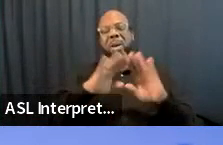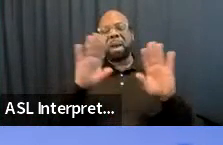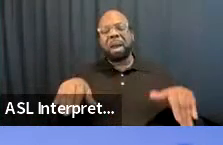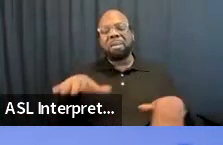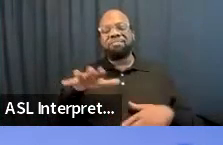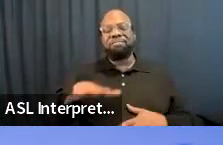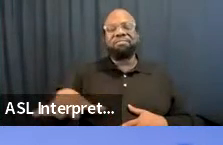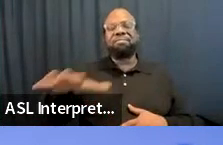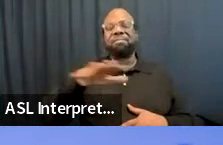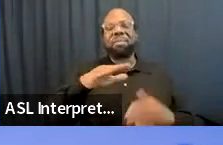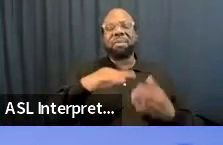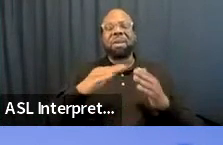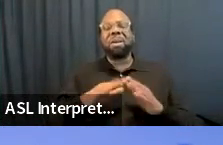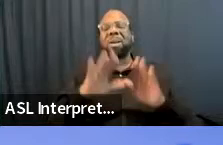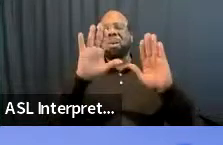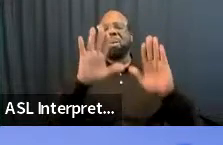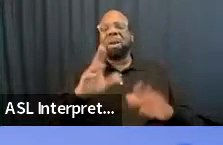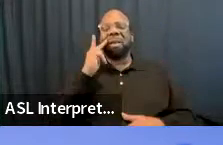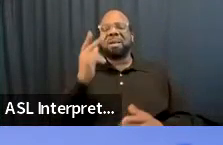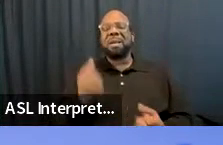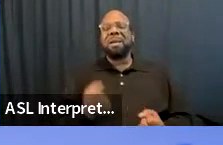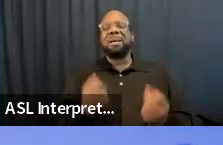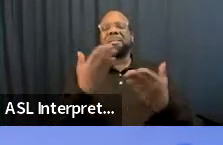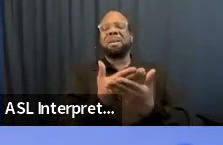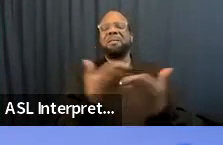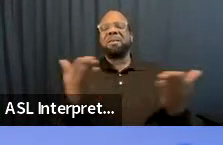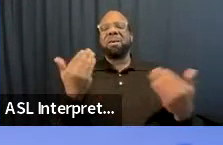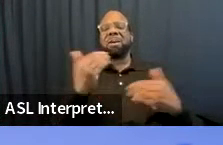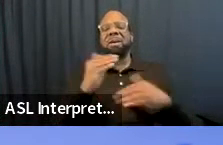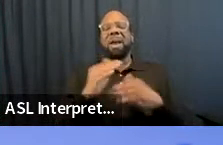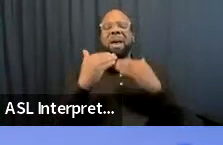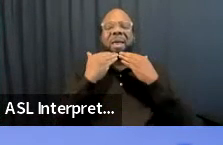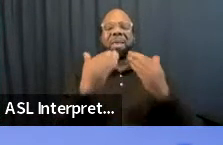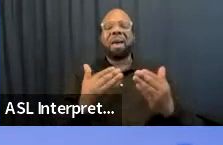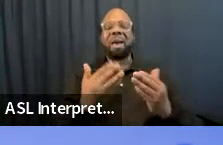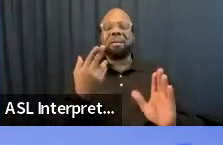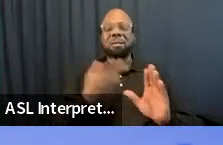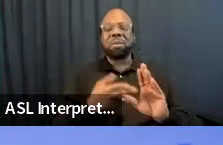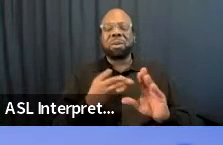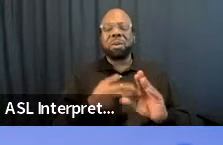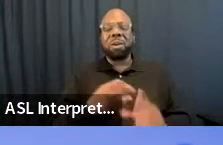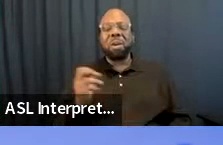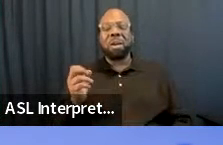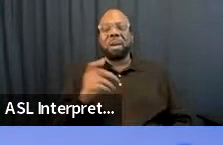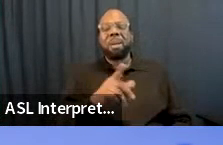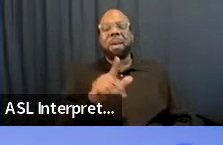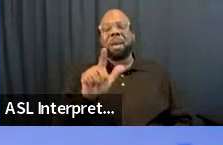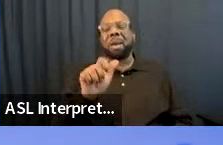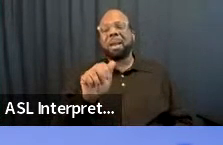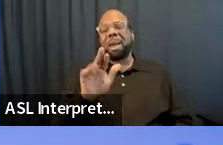great to see so many of you here tonight. So thank you very much again for joining us. And now back to you, Lara.